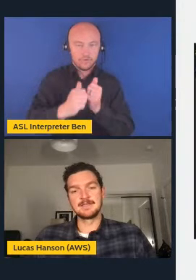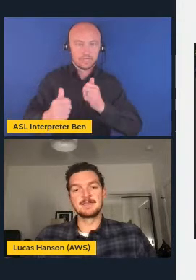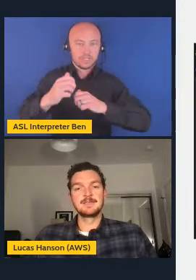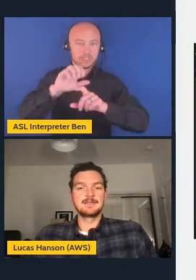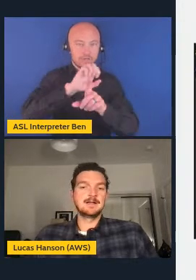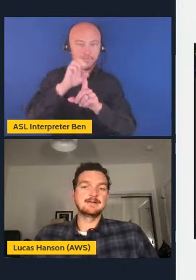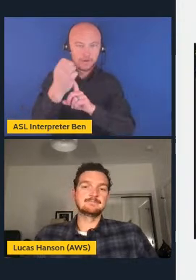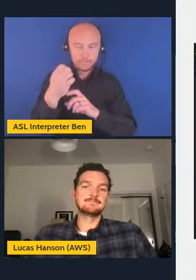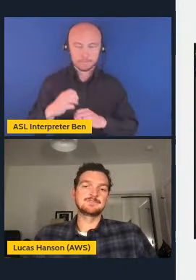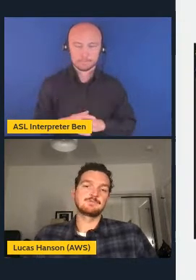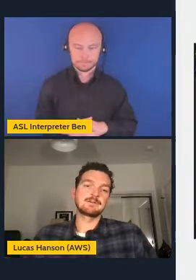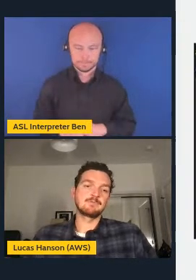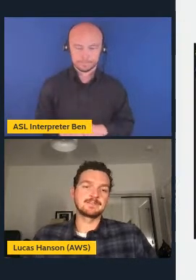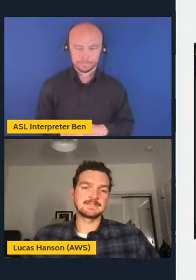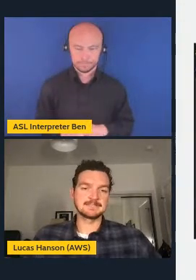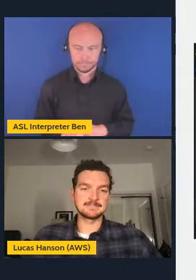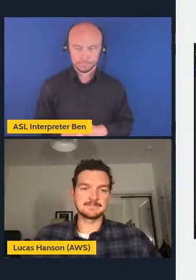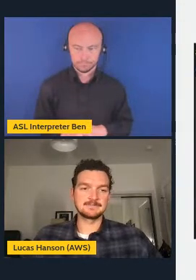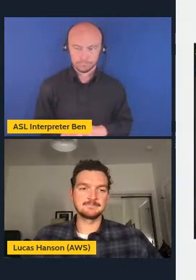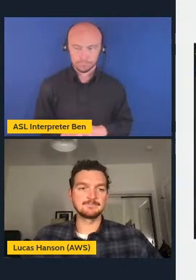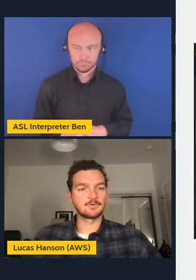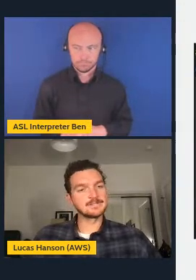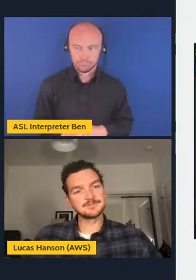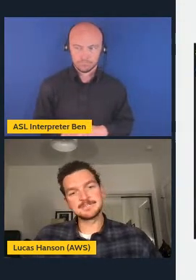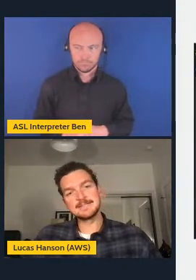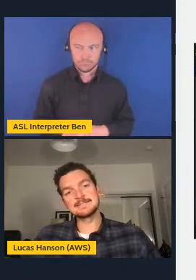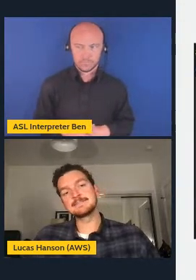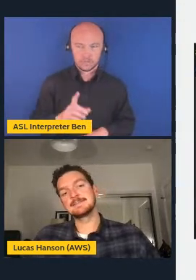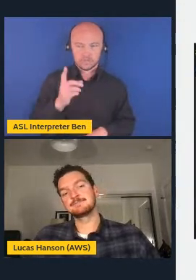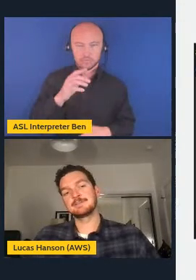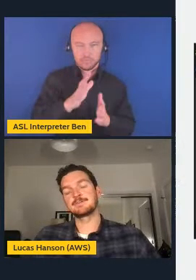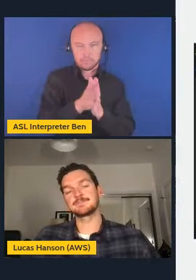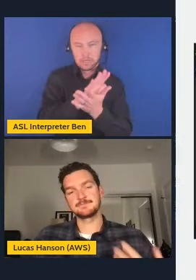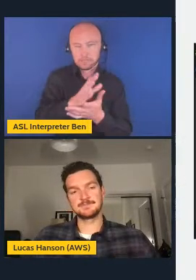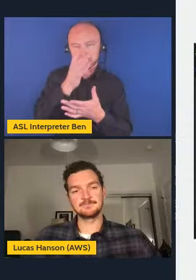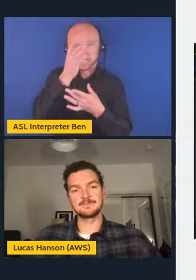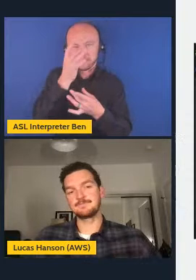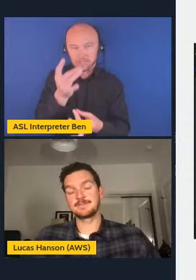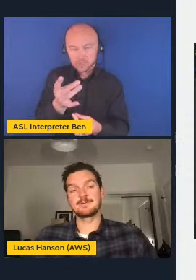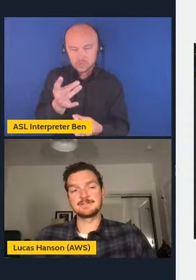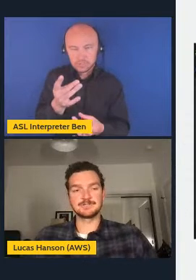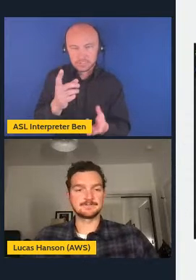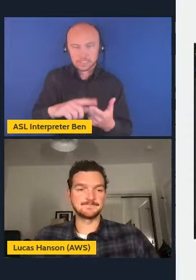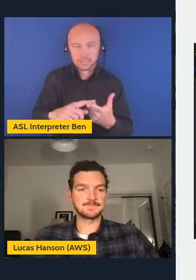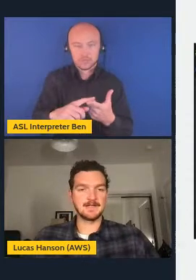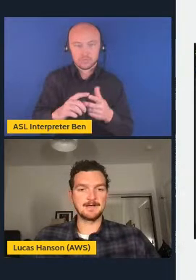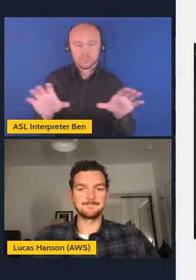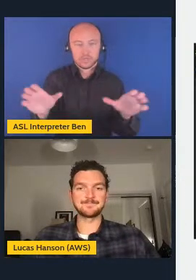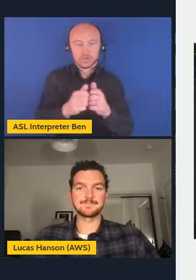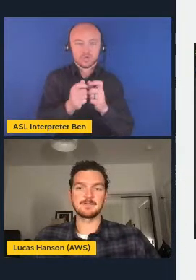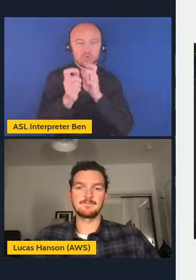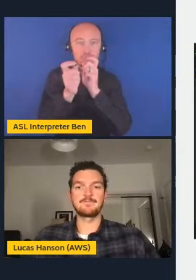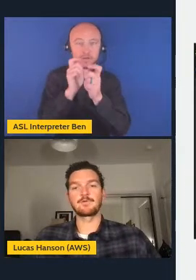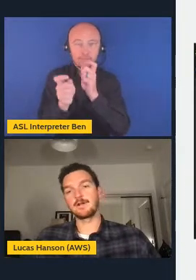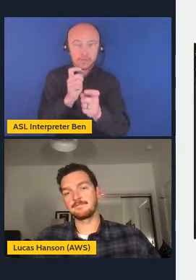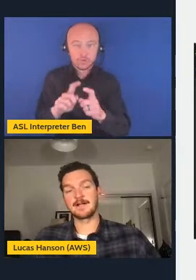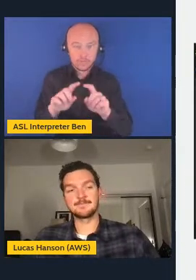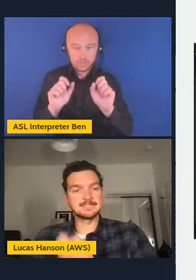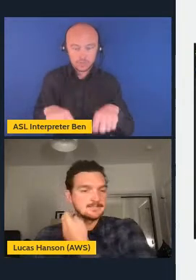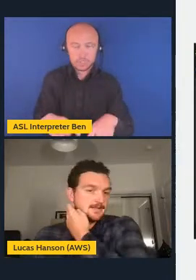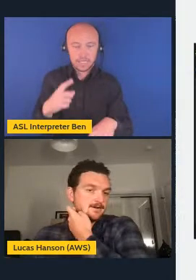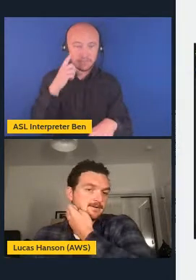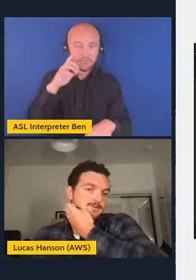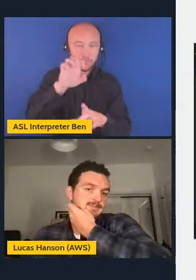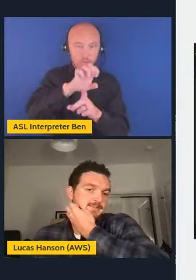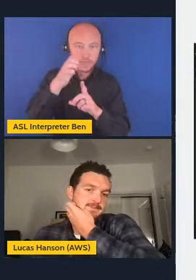environments. So where this gets more interesting is we can also do configuration for our